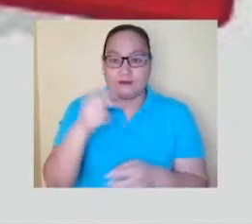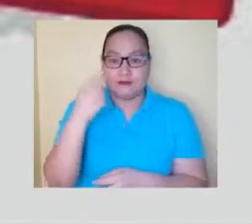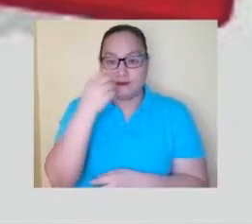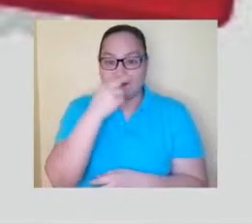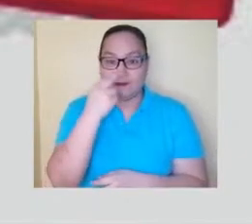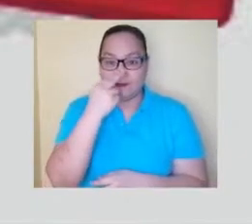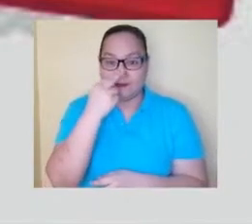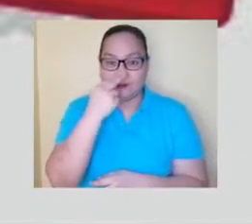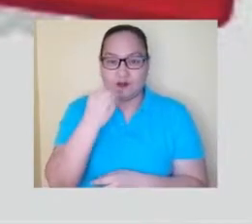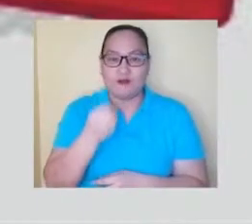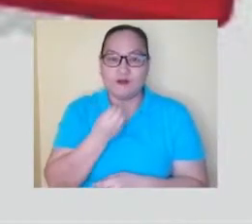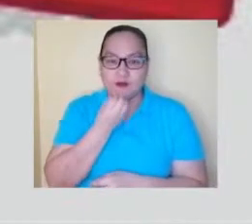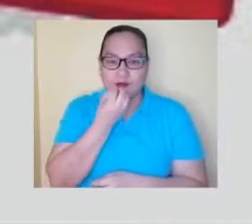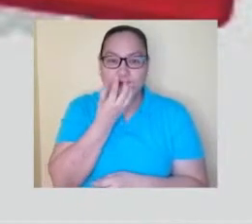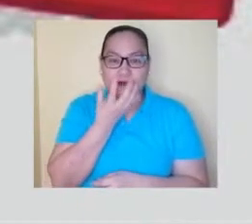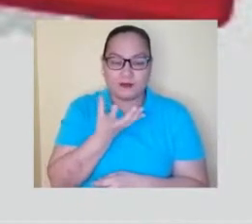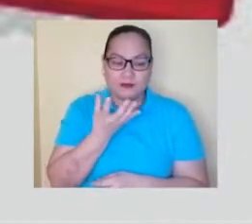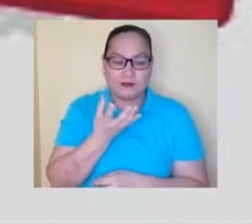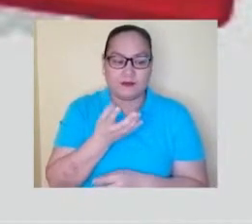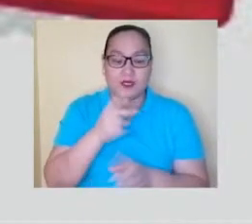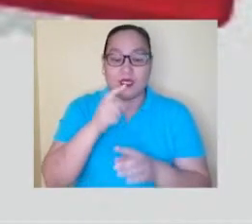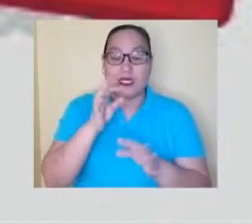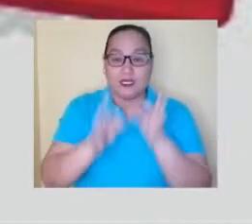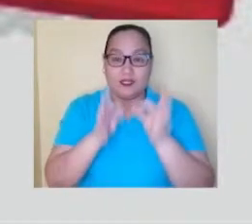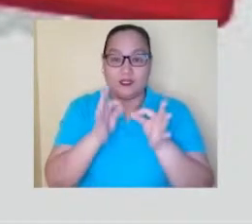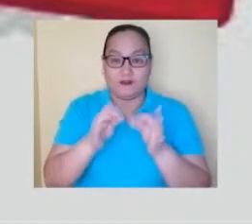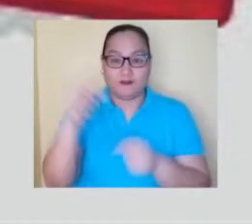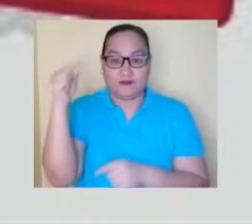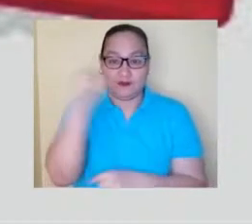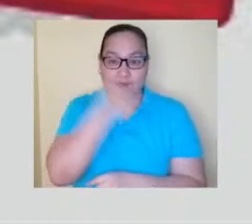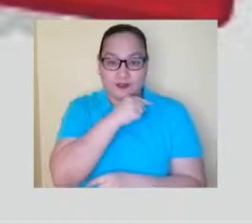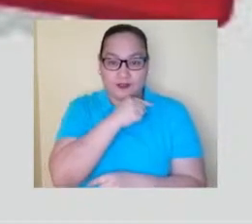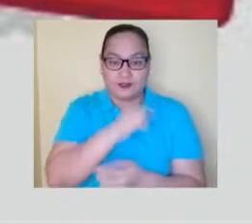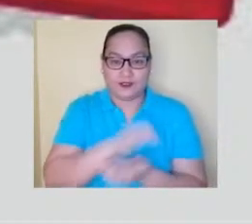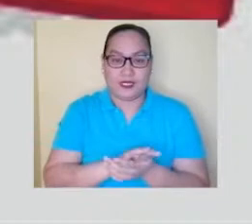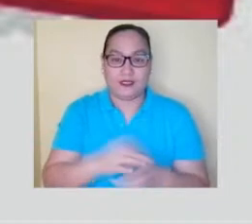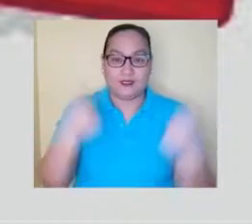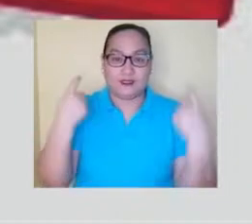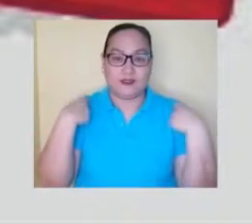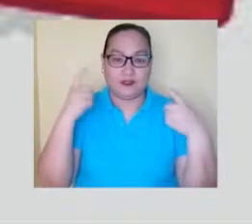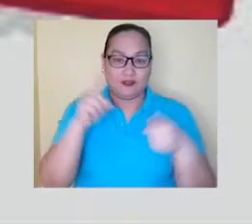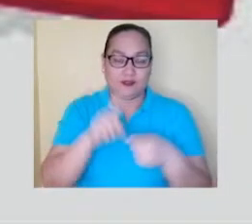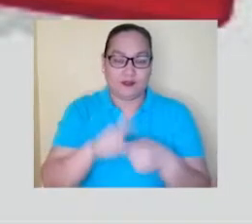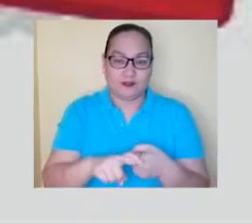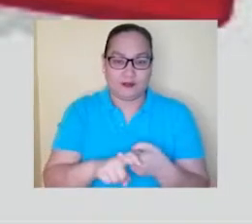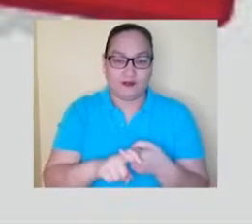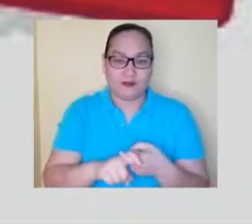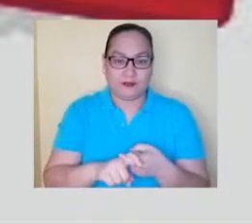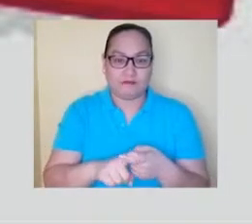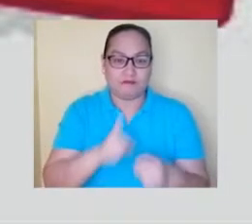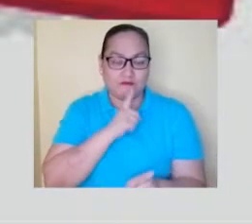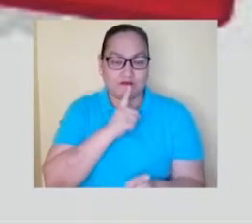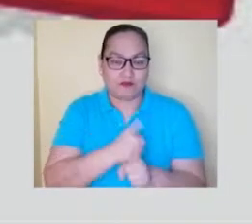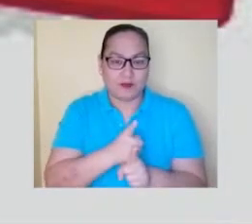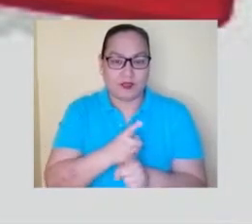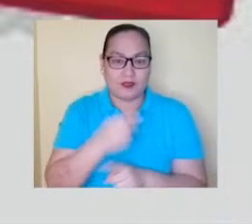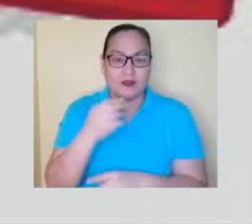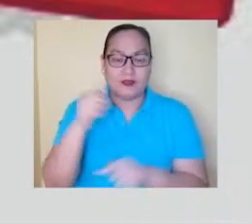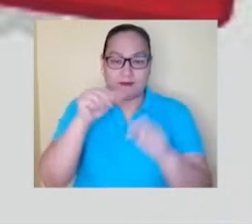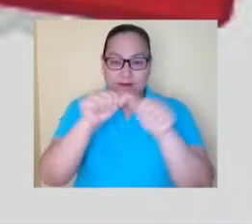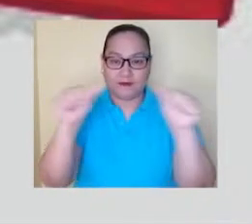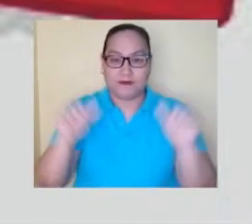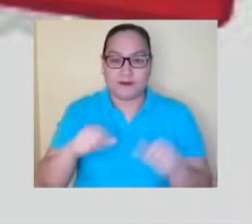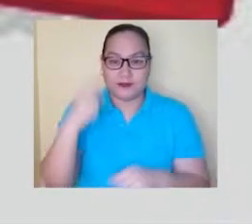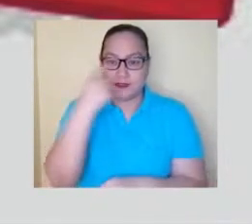lie. Spanish scientists from the University of Granada in Spain confirm that the area around your nose and